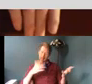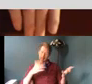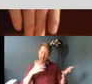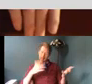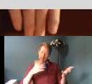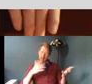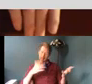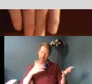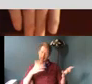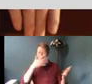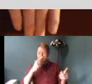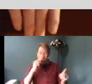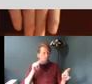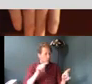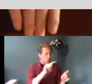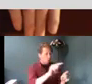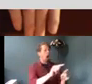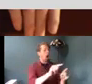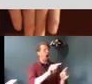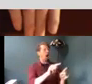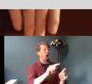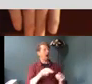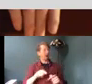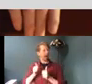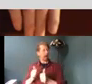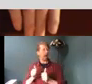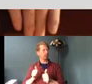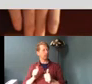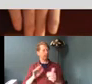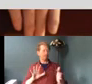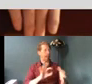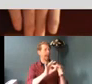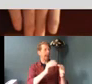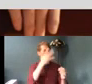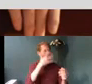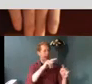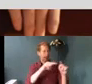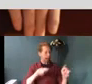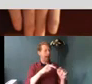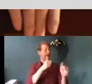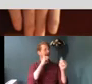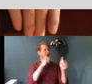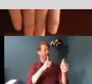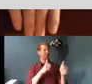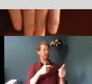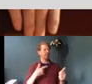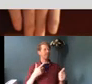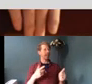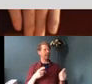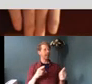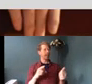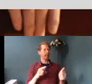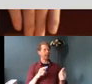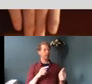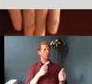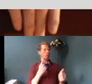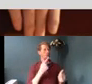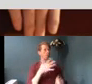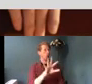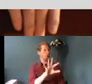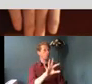excellence. And I think excellence is a word that I really want to emphasize. It's incredibly prestigious to be